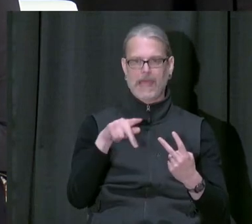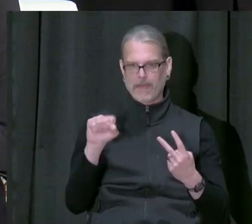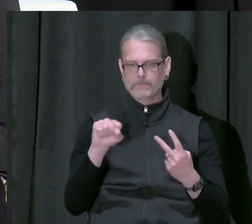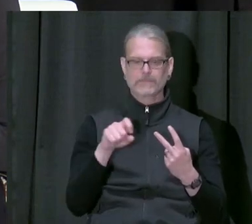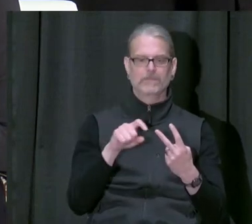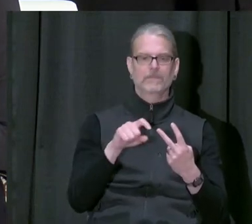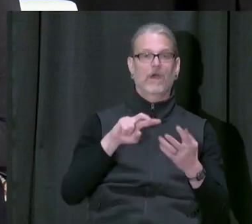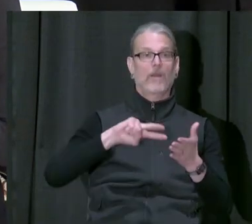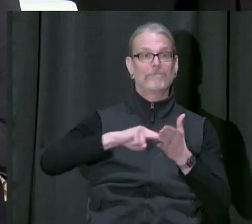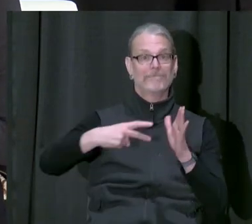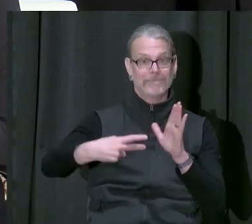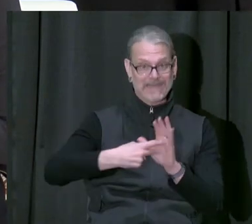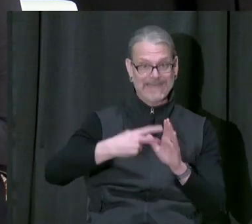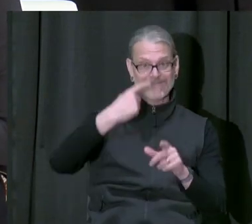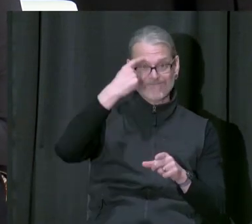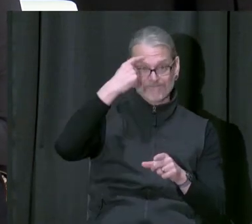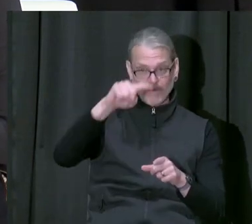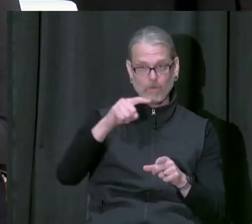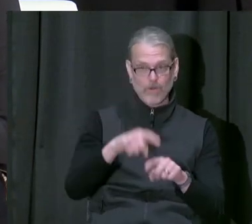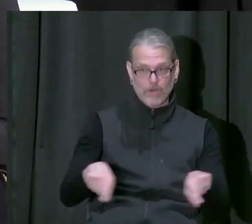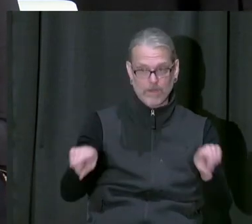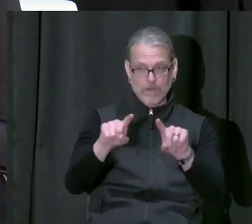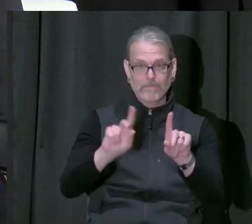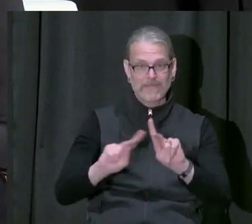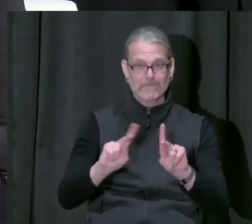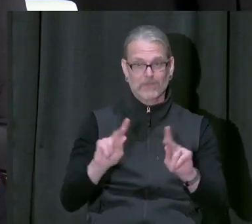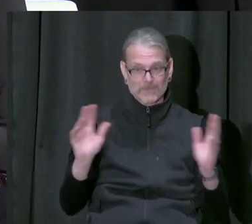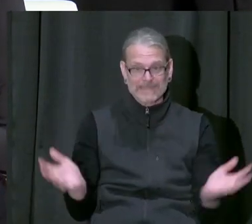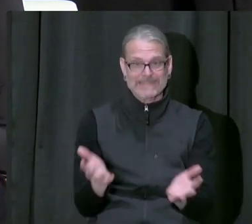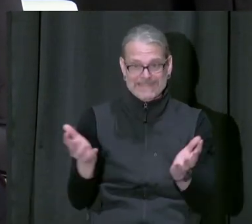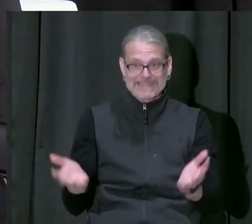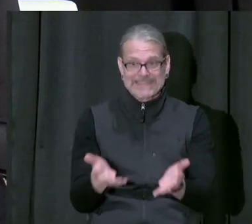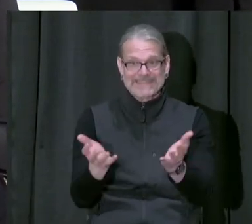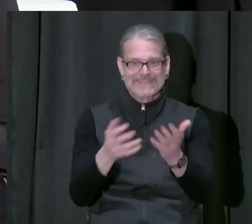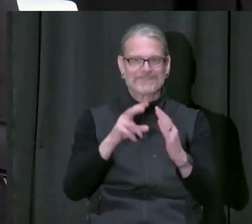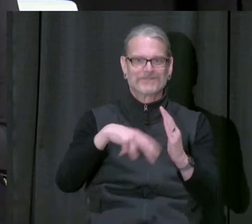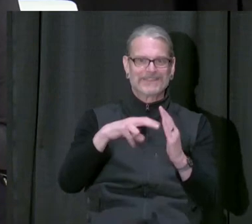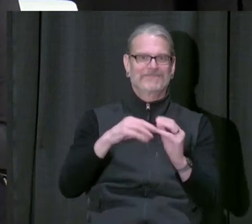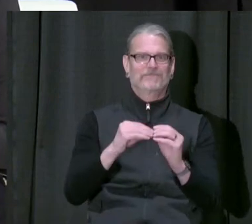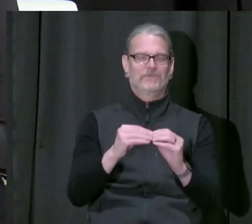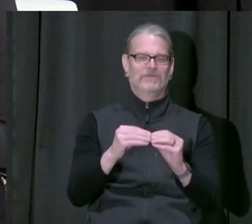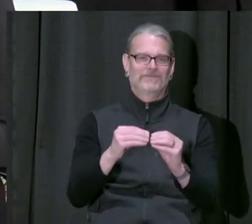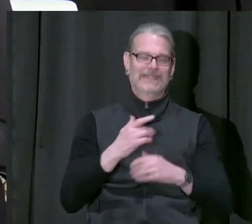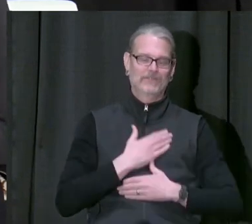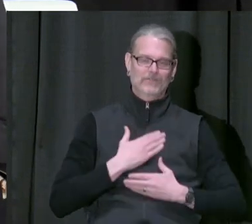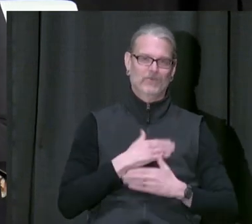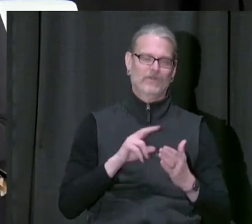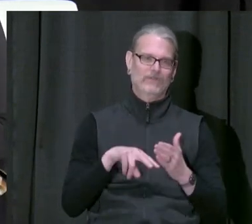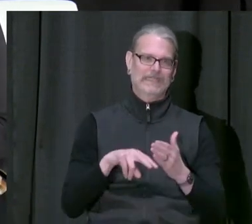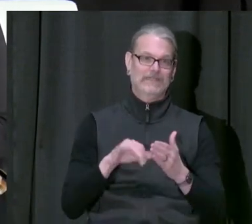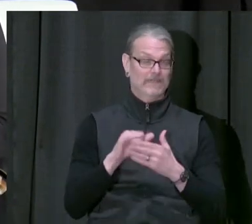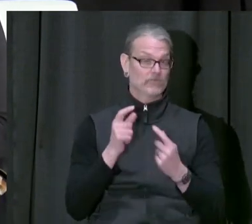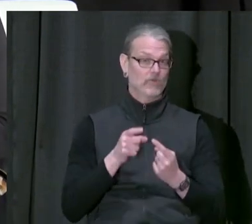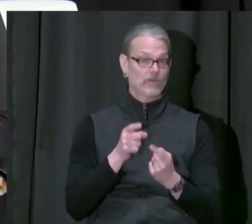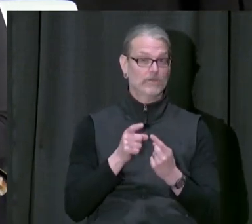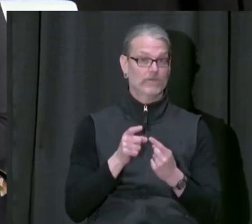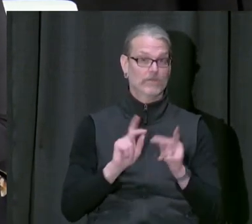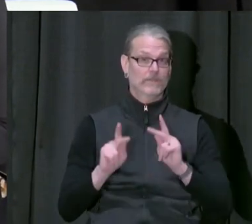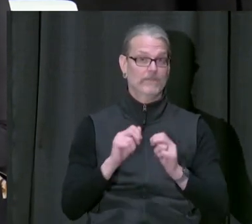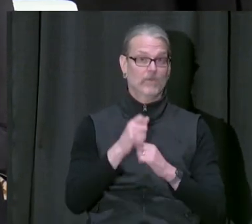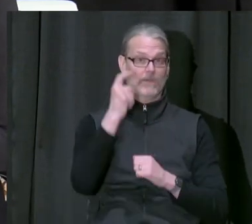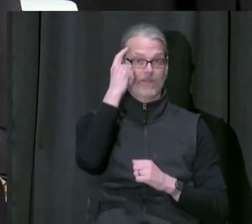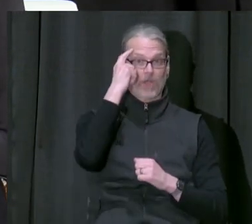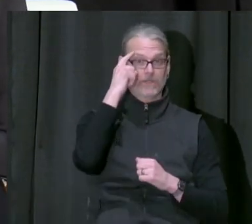for, you know, getting people to read more and enjoy their reading. And so that can be a big struggle for customers with